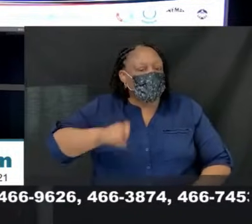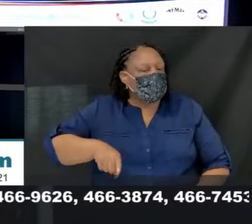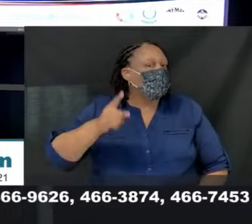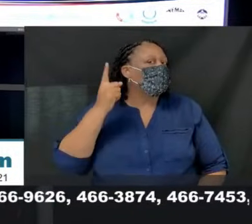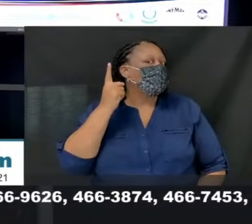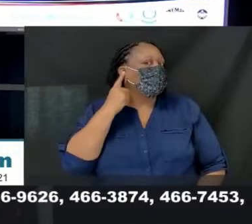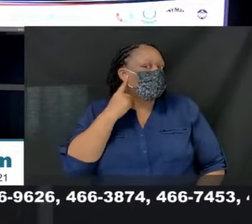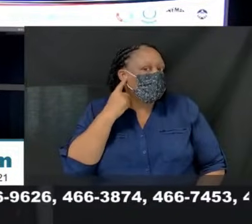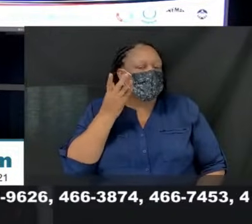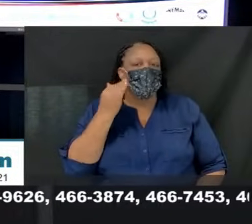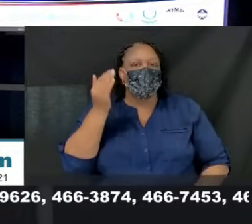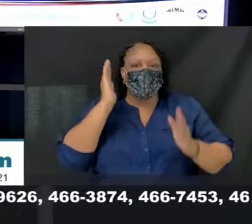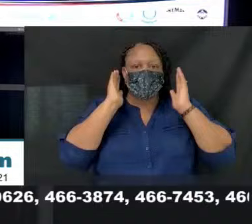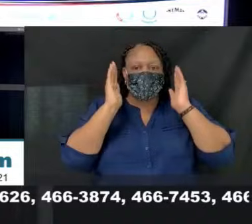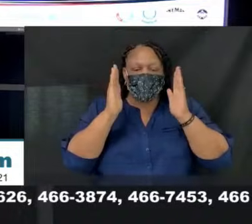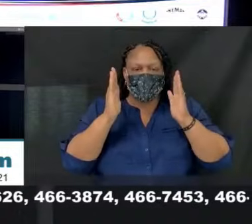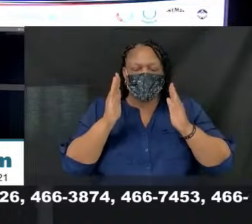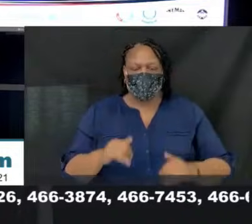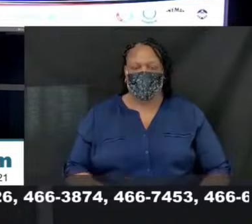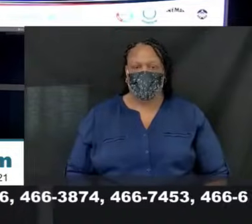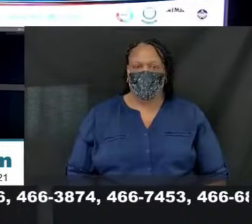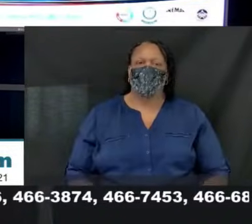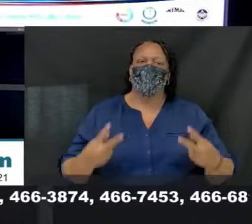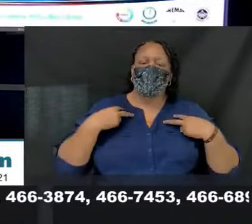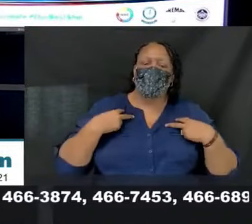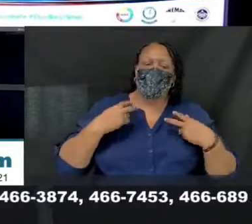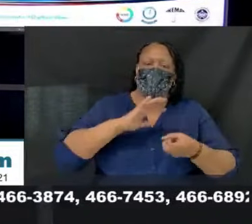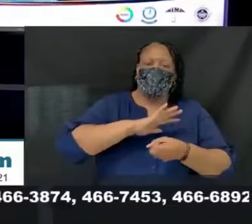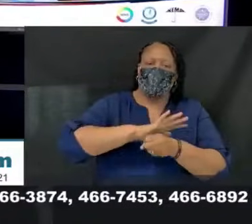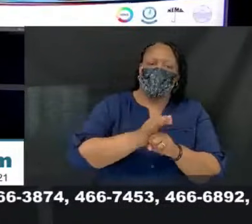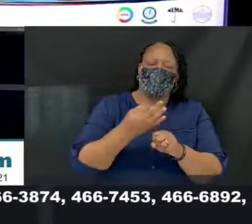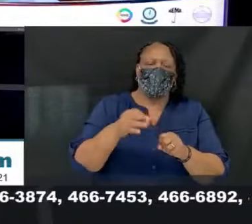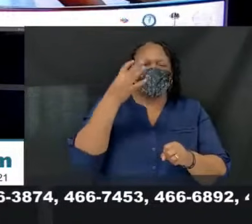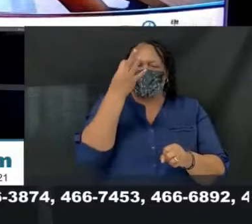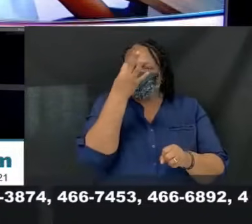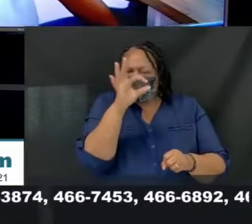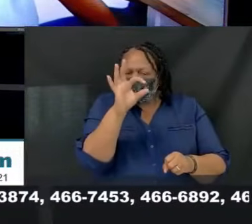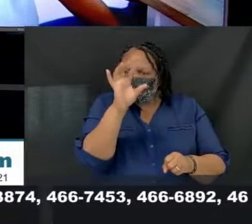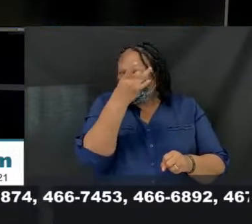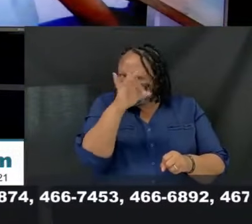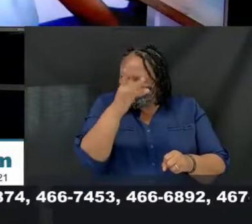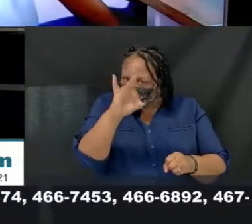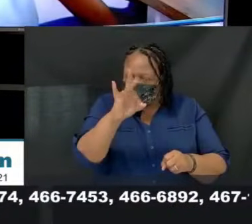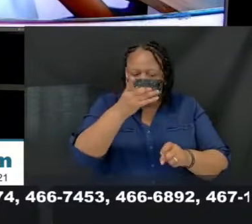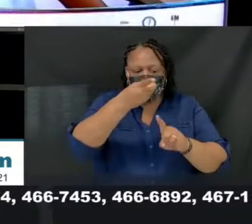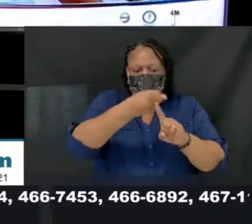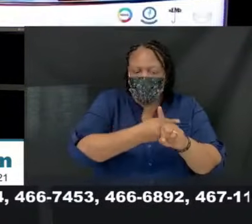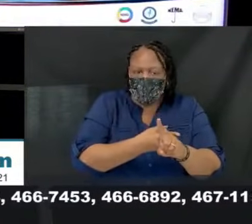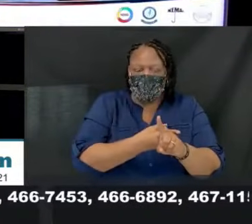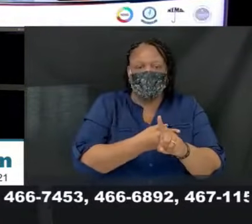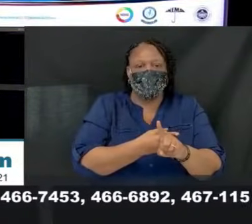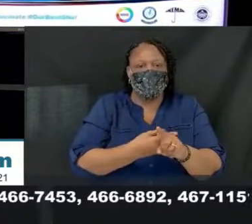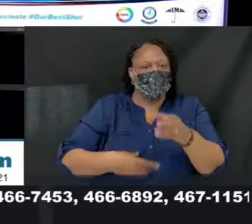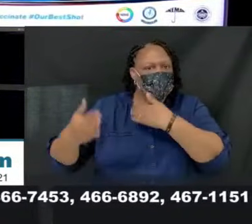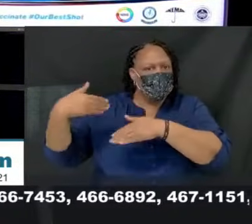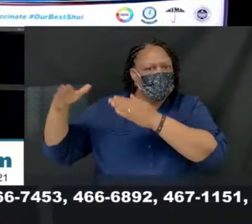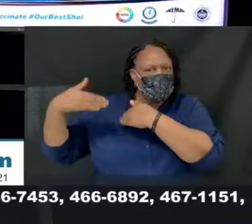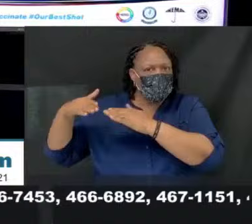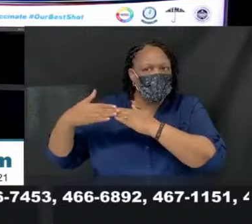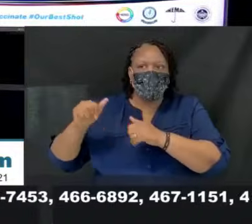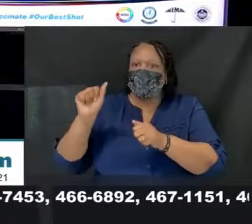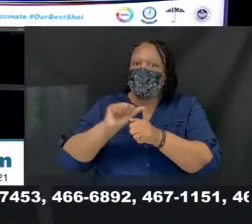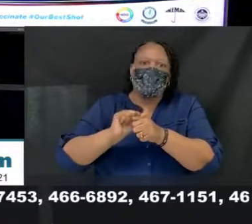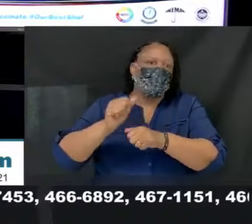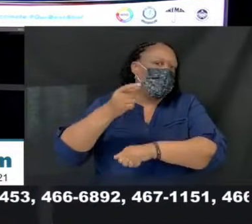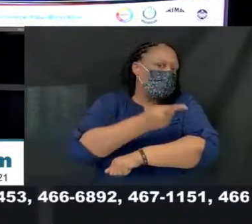for over 18 months. At one time, we met every day. Now we are meeting once a